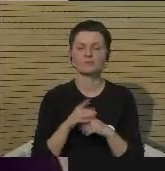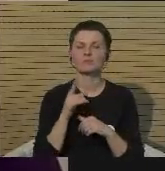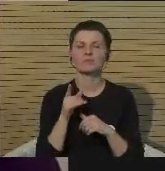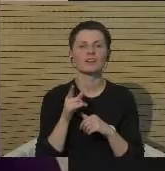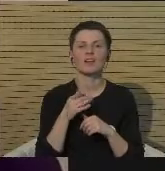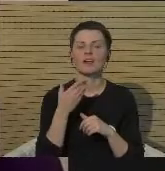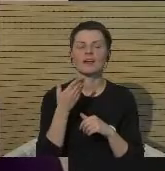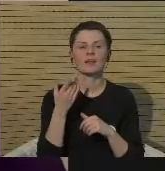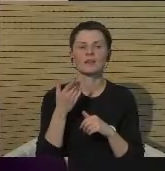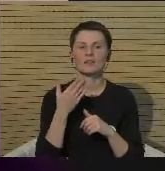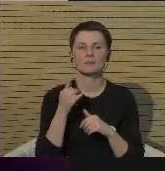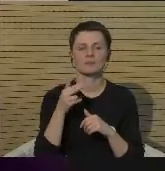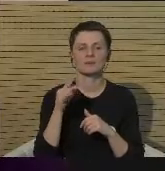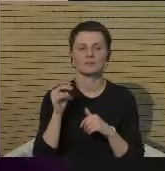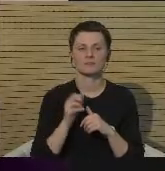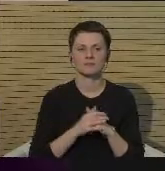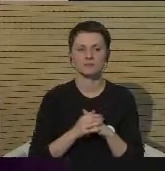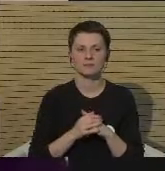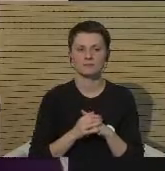It's Minsk.